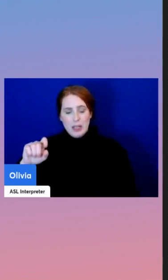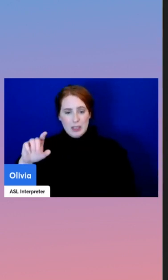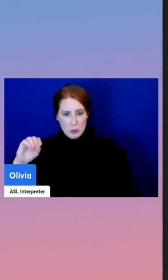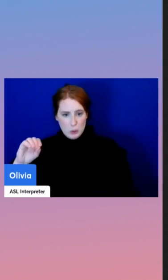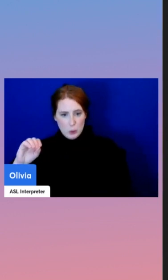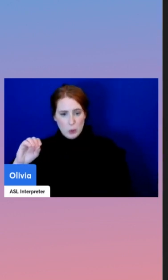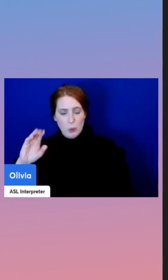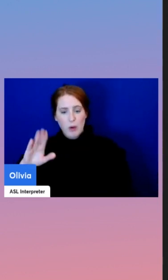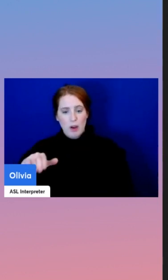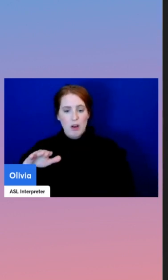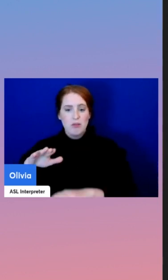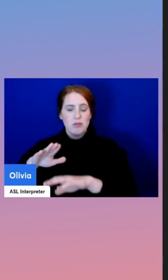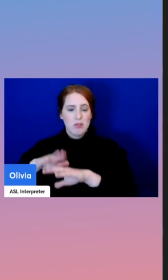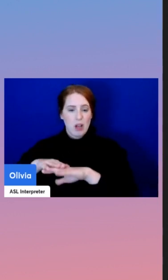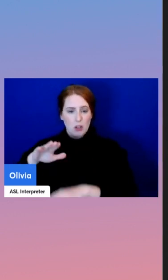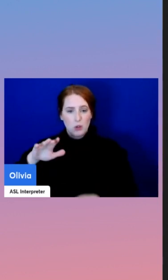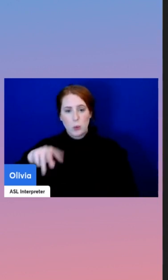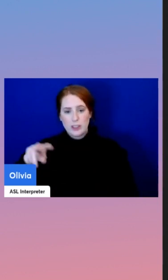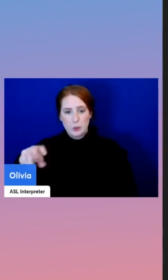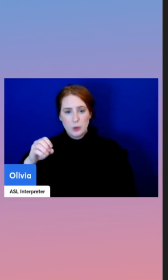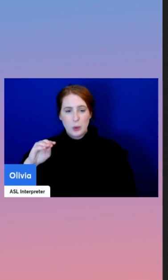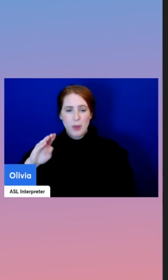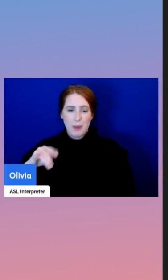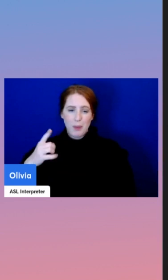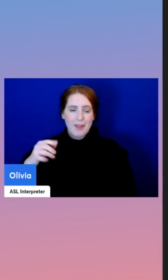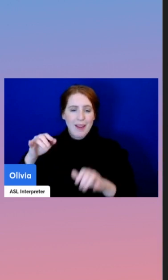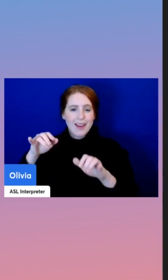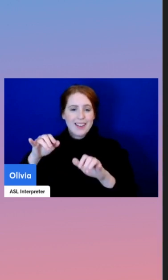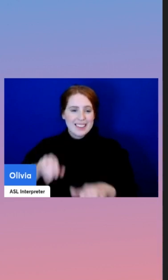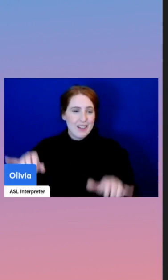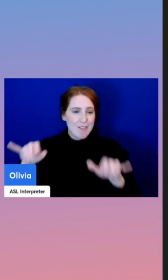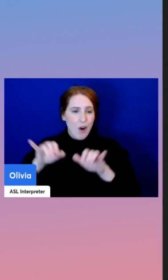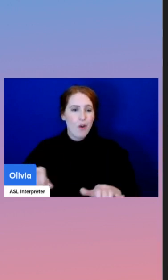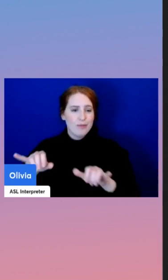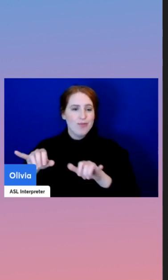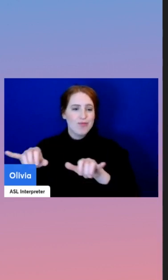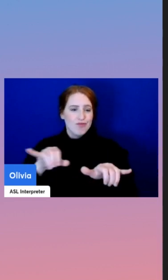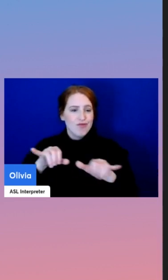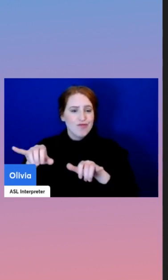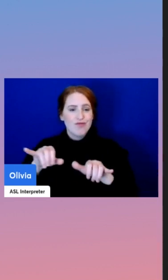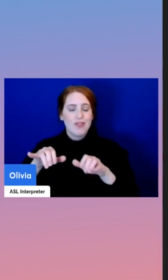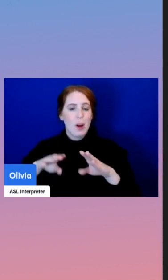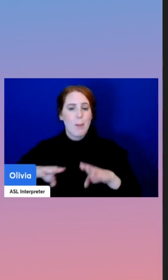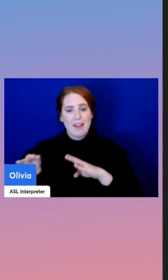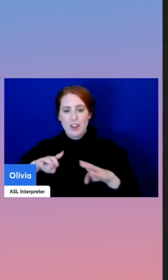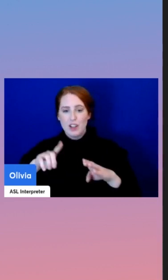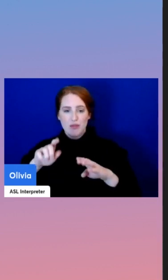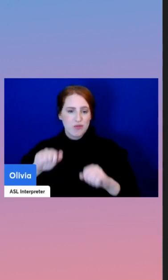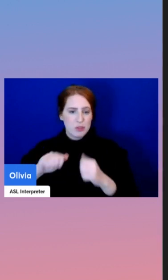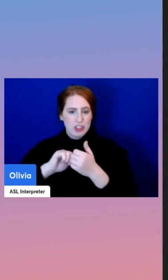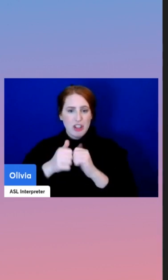22. So of course all of this is like default behavior. You can restrict this even more as part of your construct.